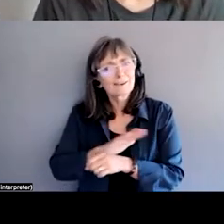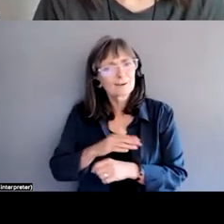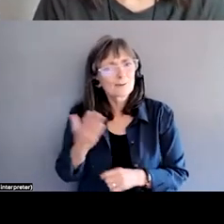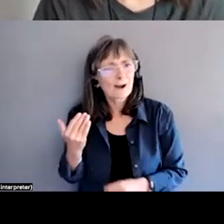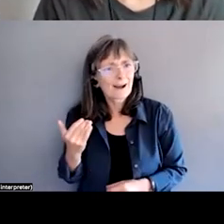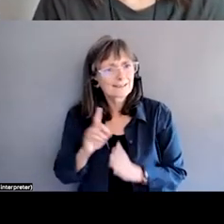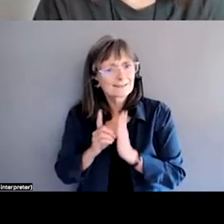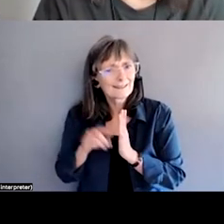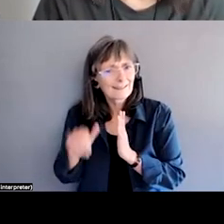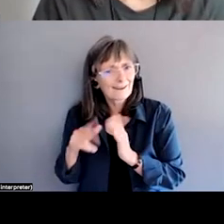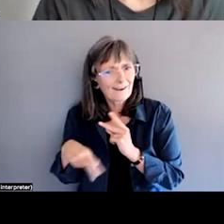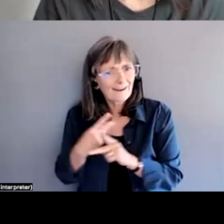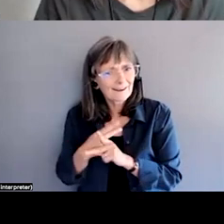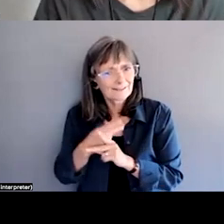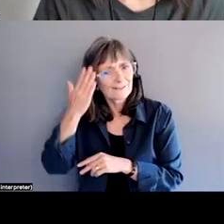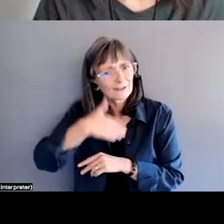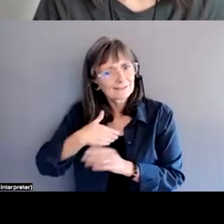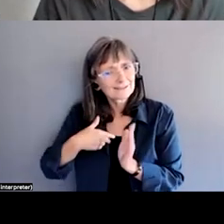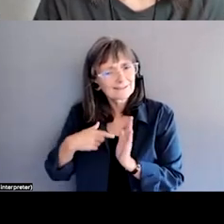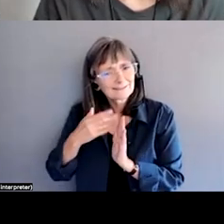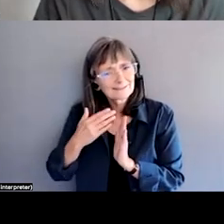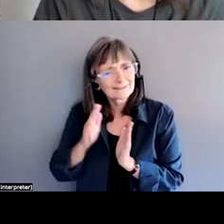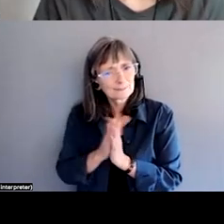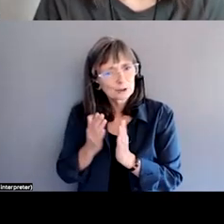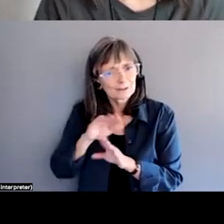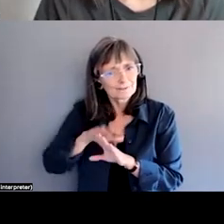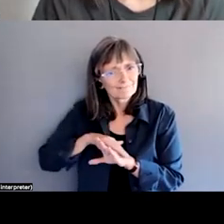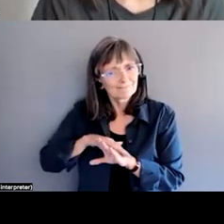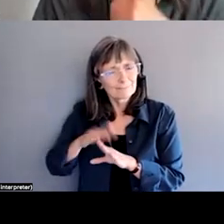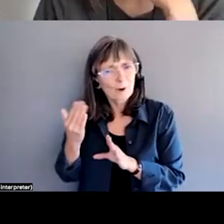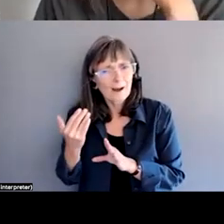design and what it reflected for you.